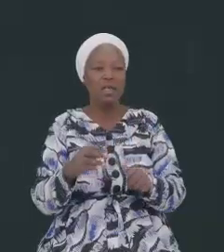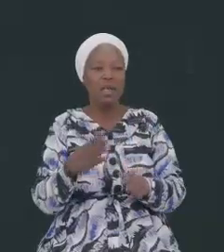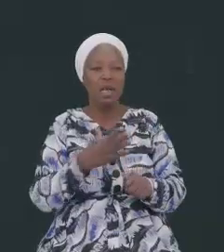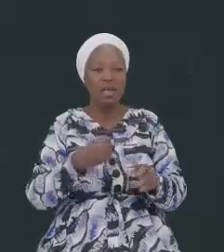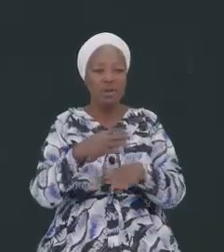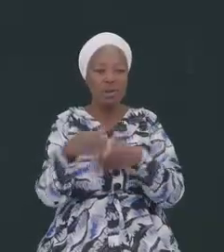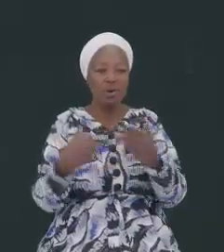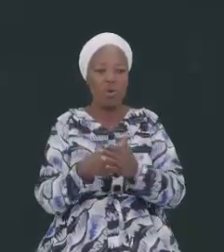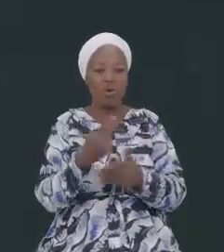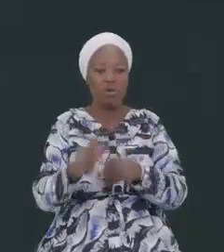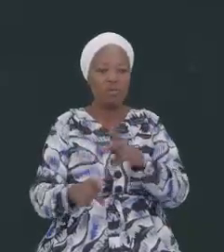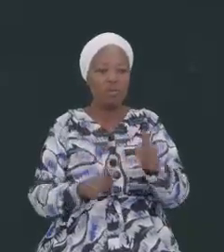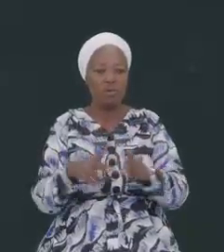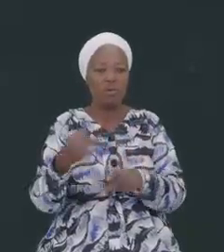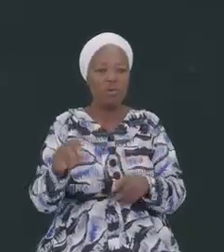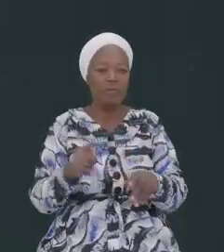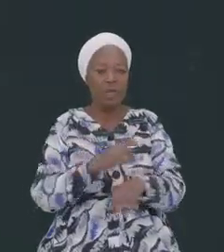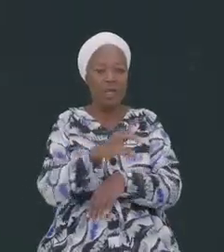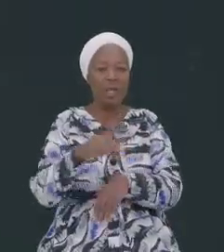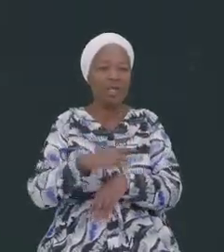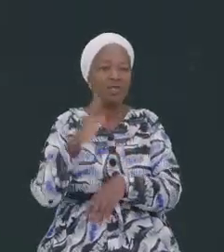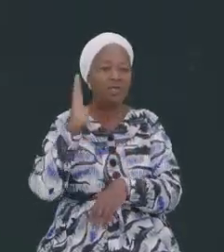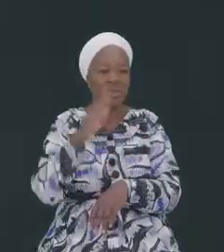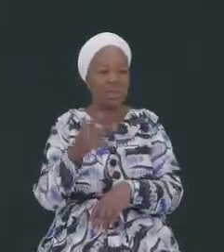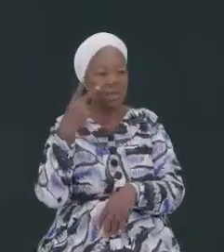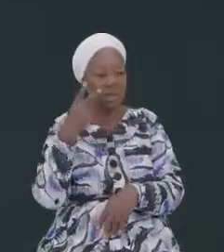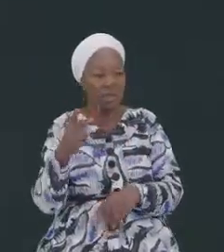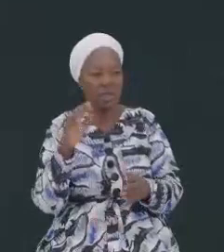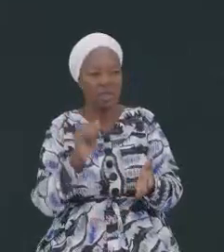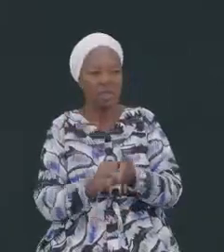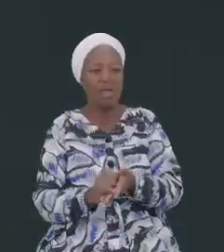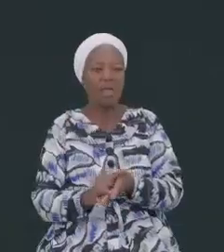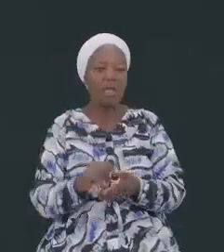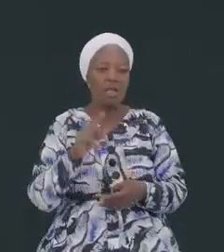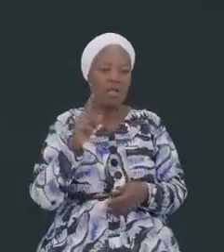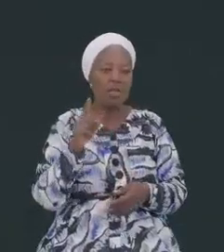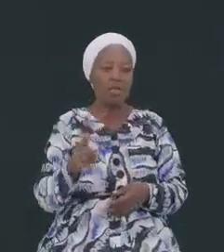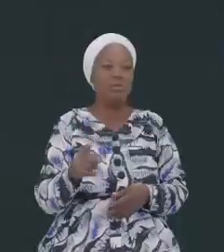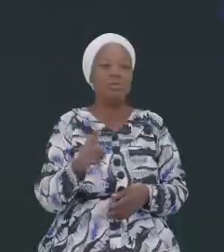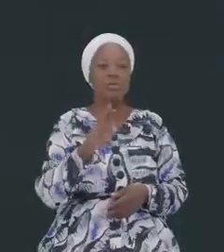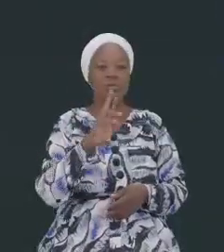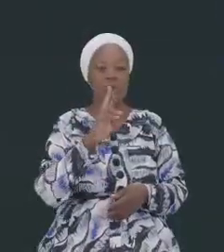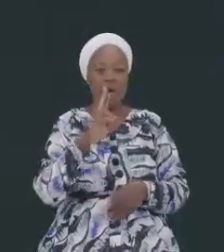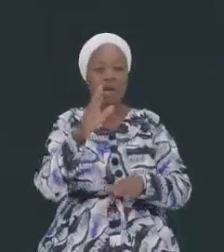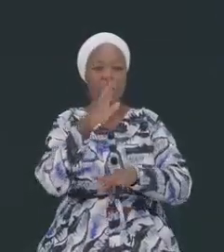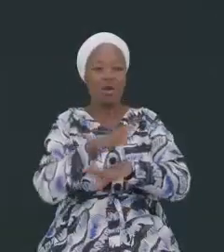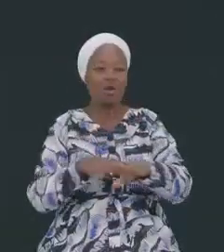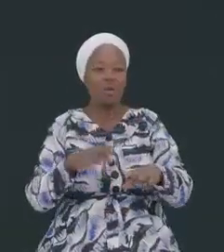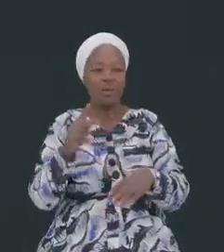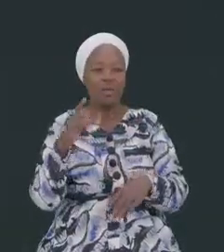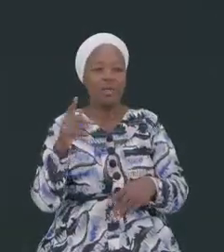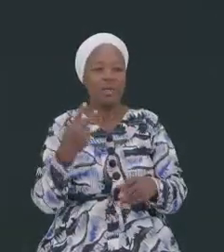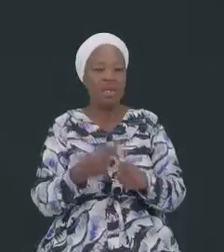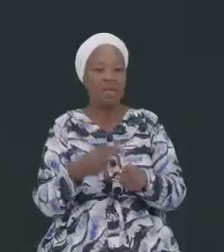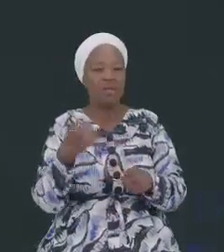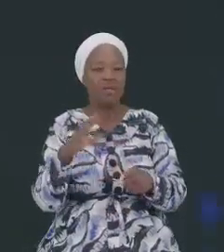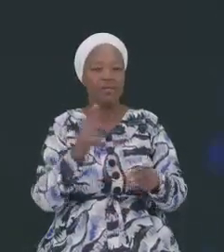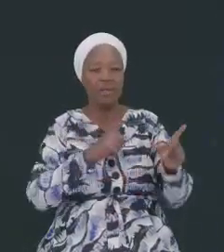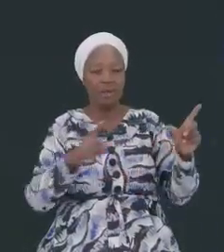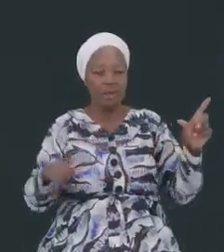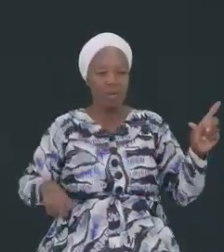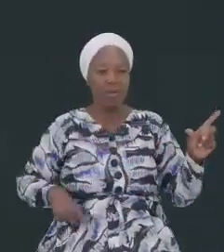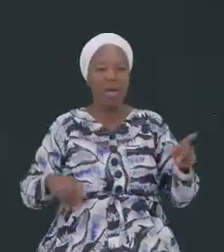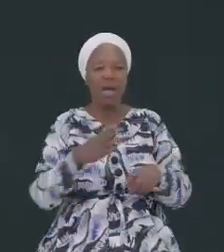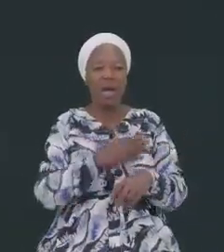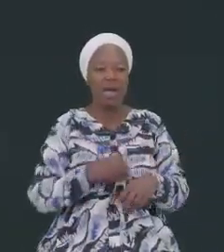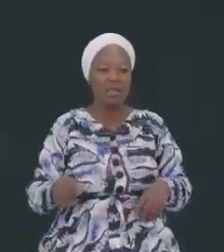the people of the earth shall see that thou art called by the name of the Lord,